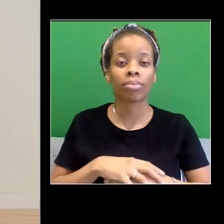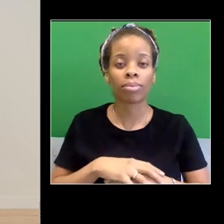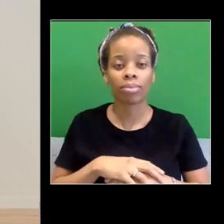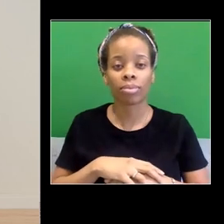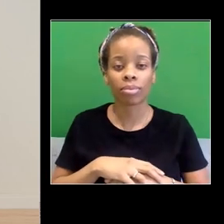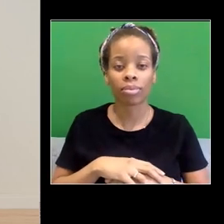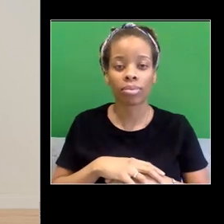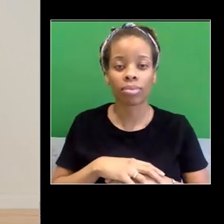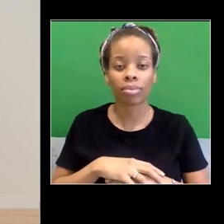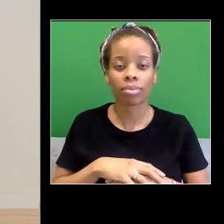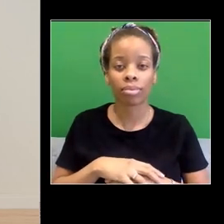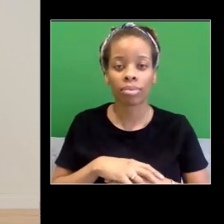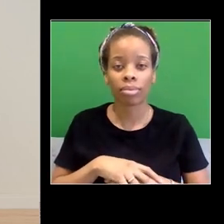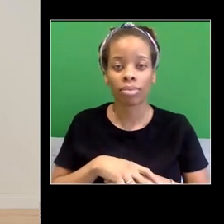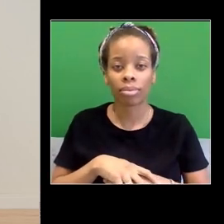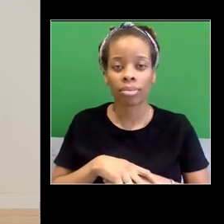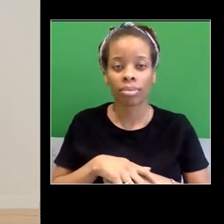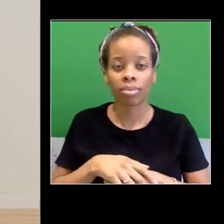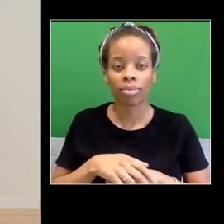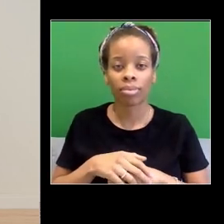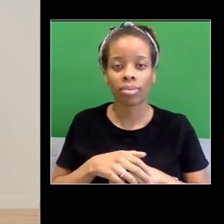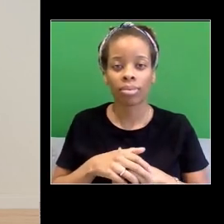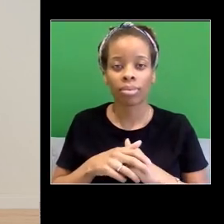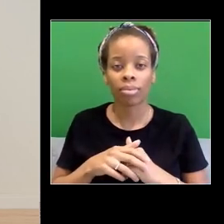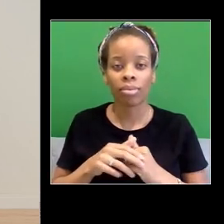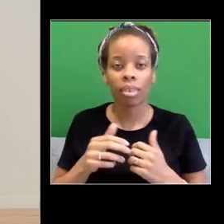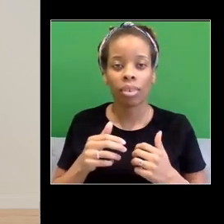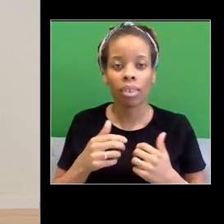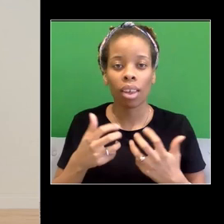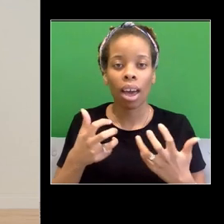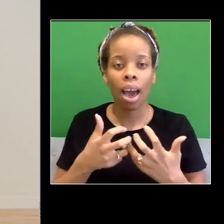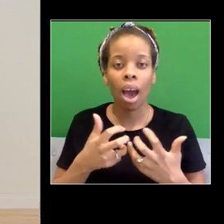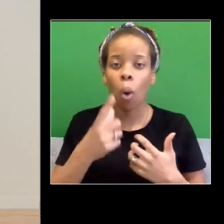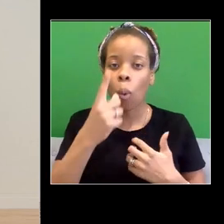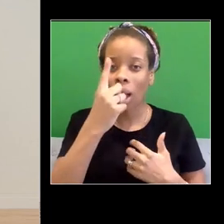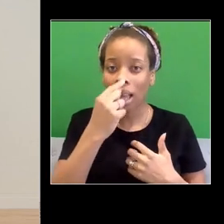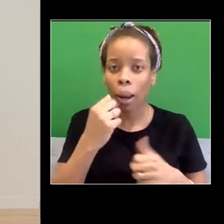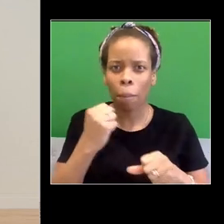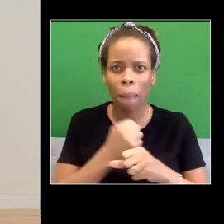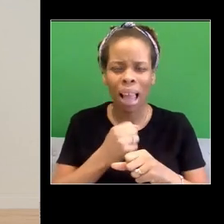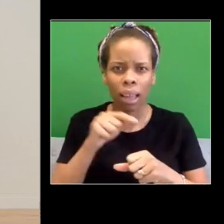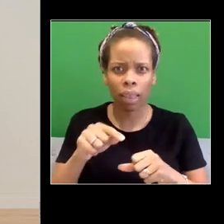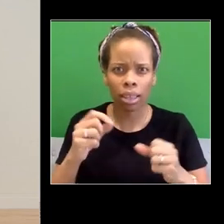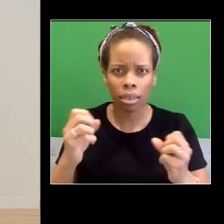fill a space, but in not physically, almost in terms of spirit, in terms of